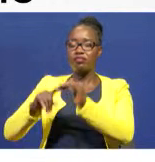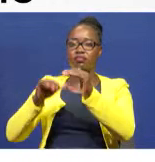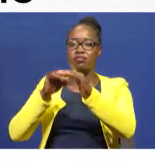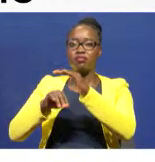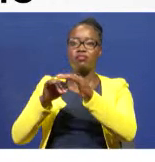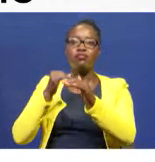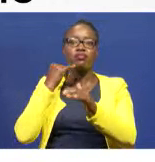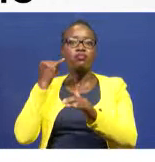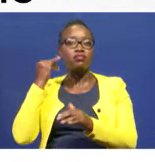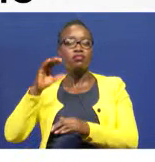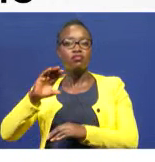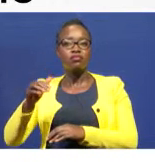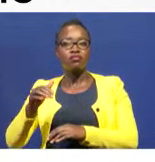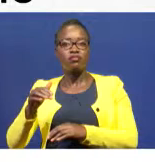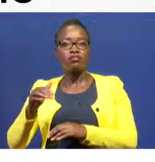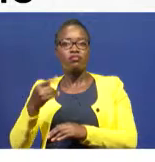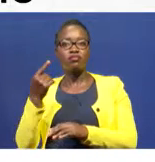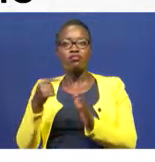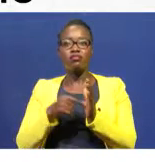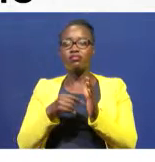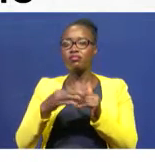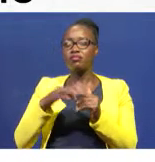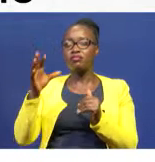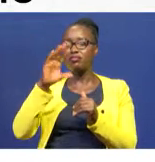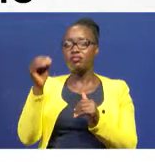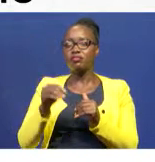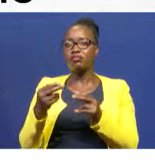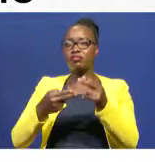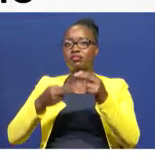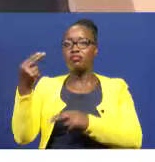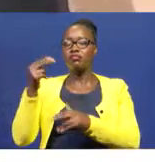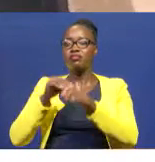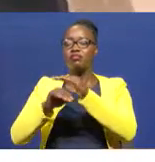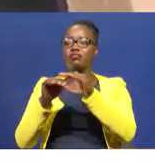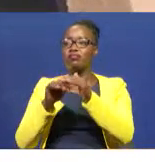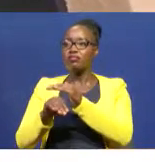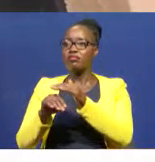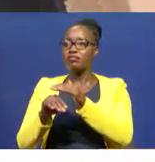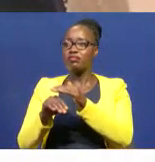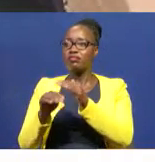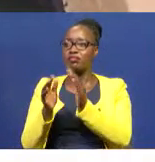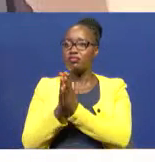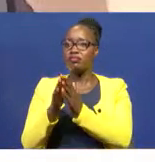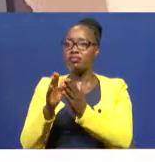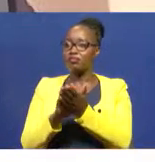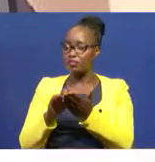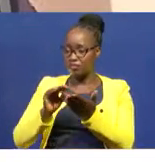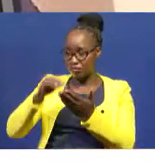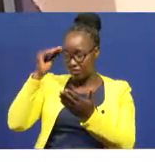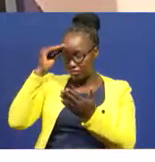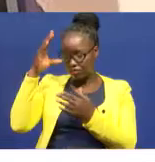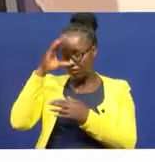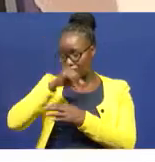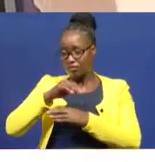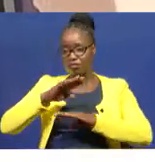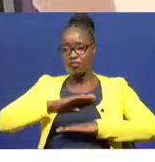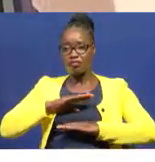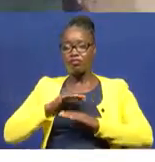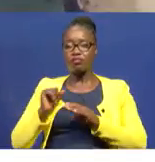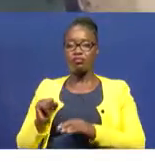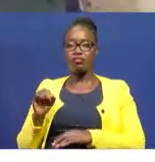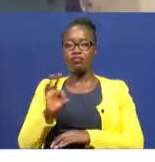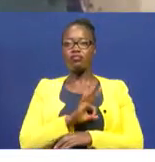with Nakuru County recording 1.8% with the highest access. Overall, the study identified a lack of adequate